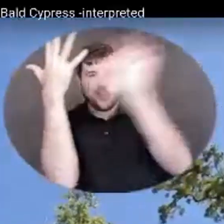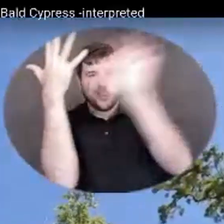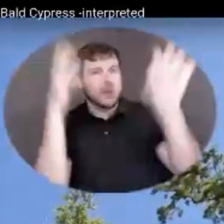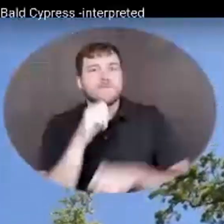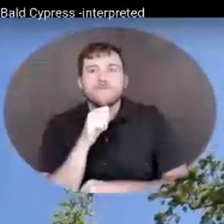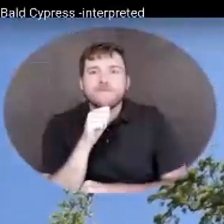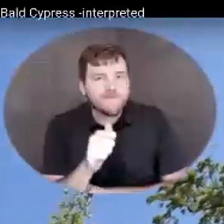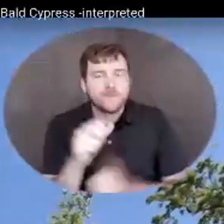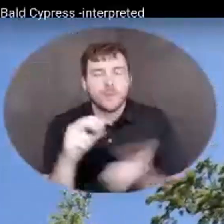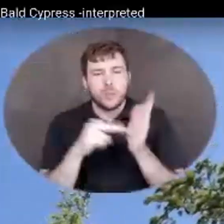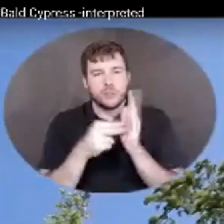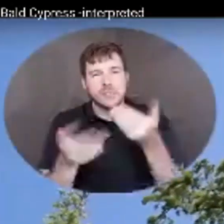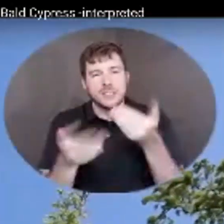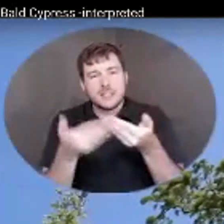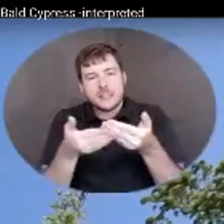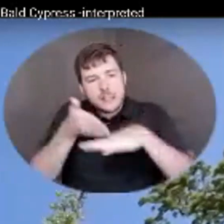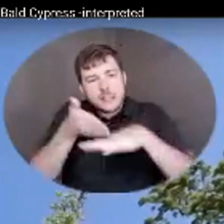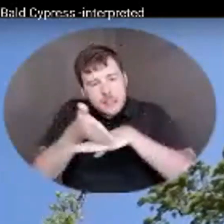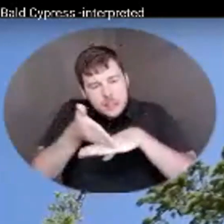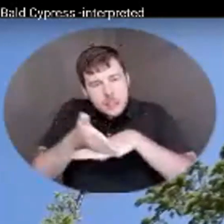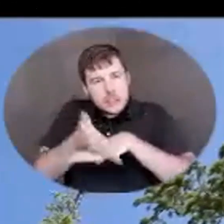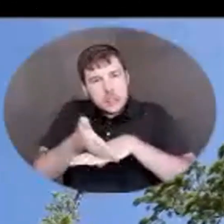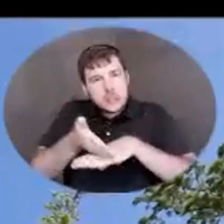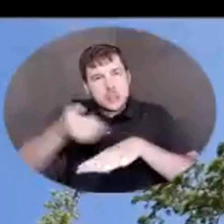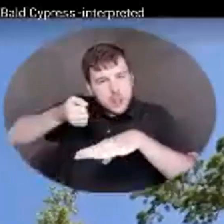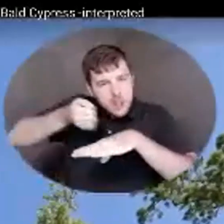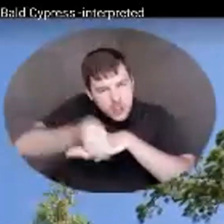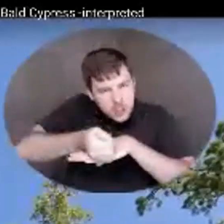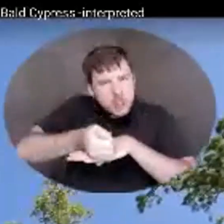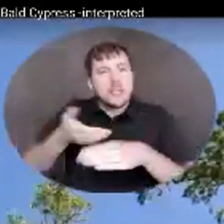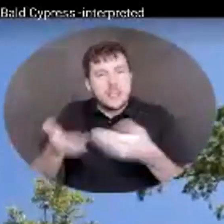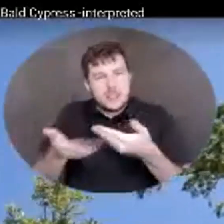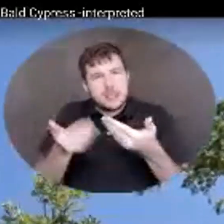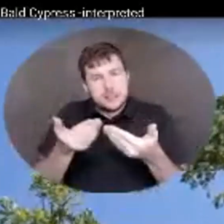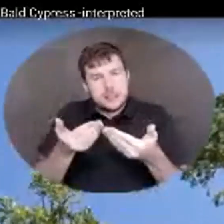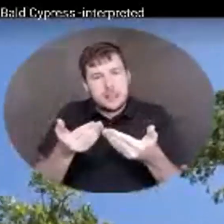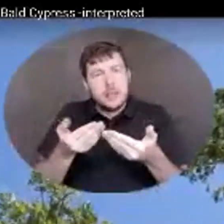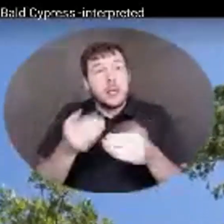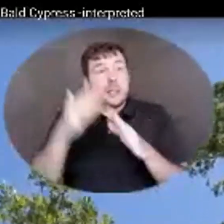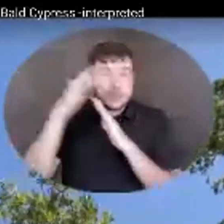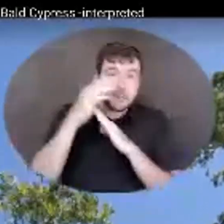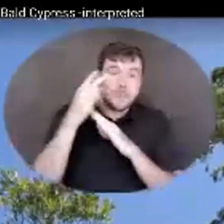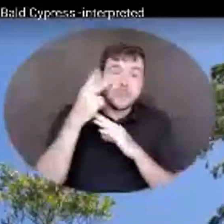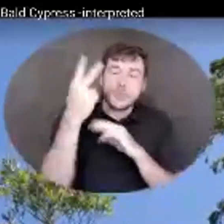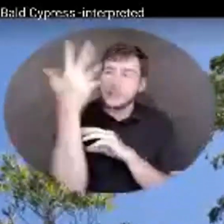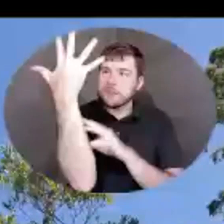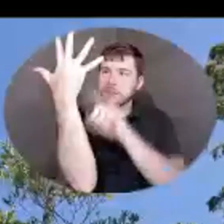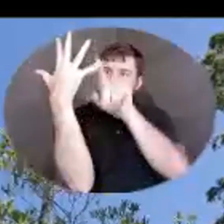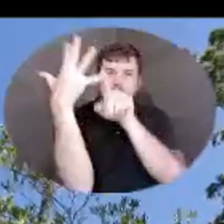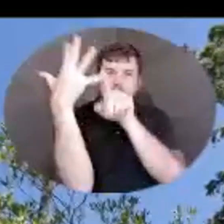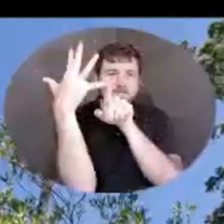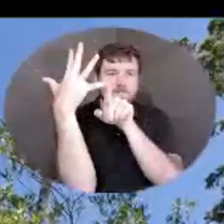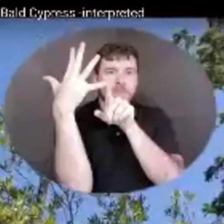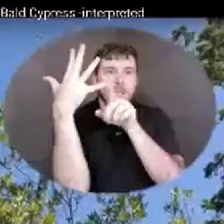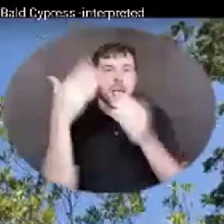And also at the top where you see all these branches going out, they're pretty big branches. They fan out very, very wide, and they're a good spot for birds of prey